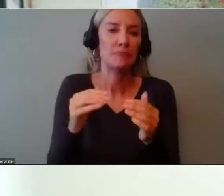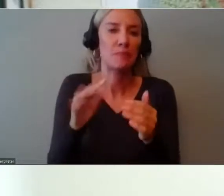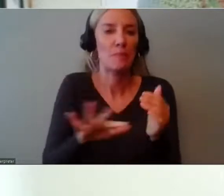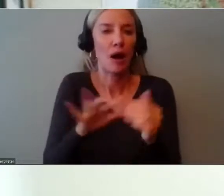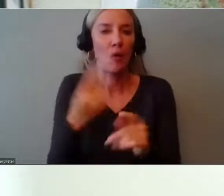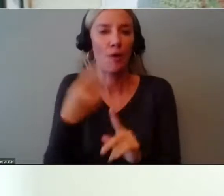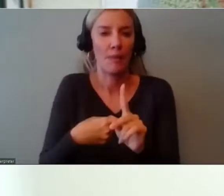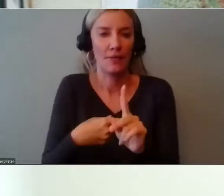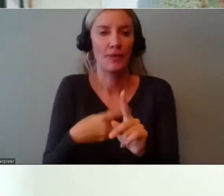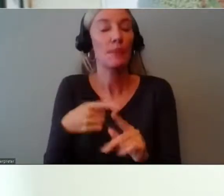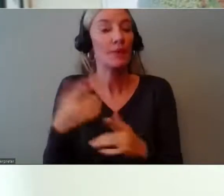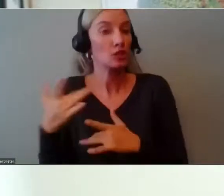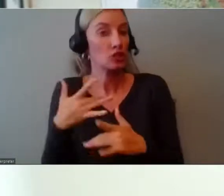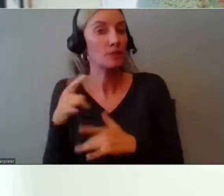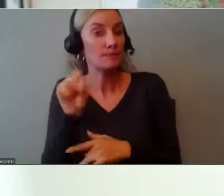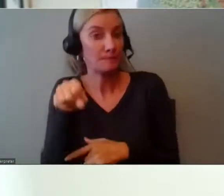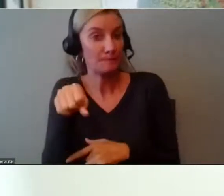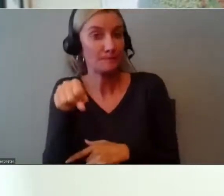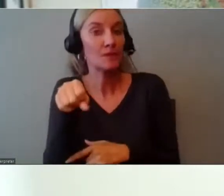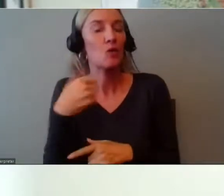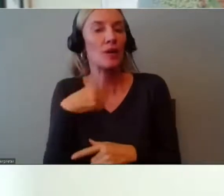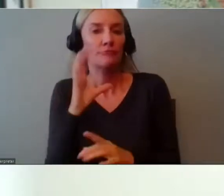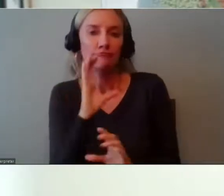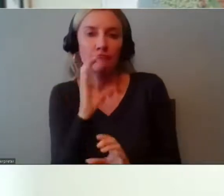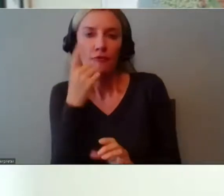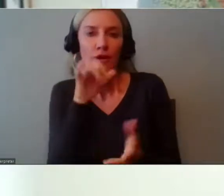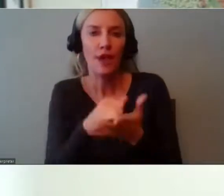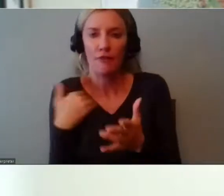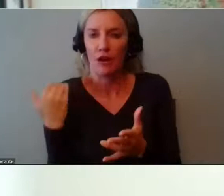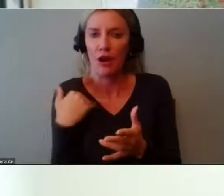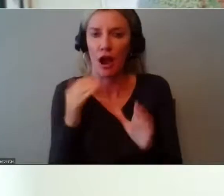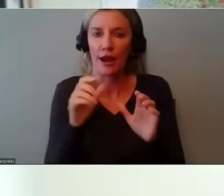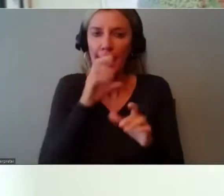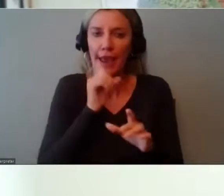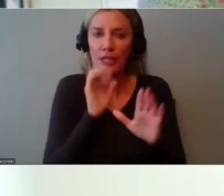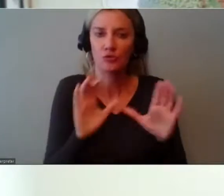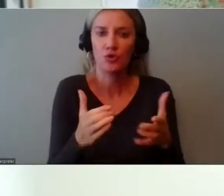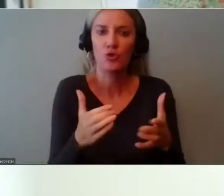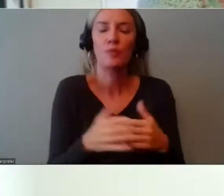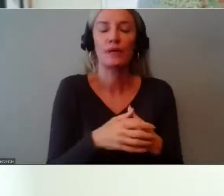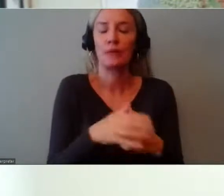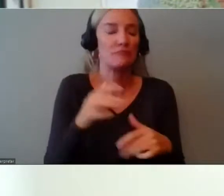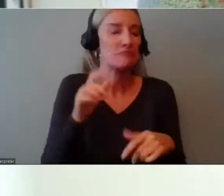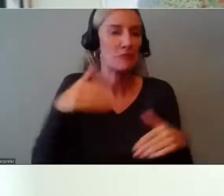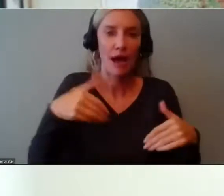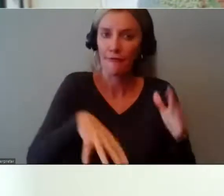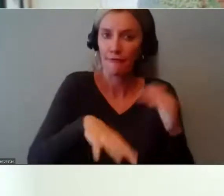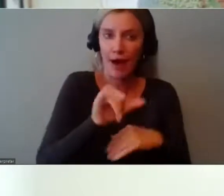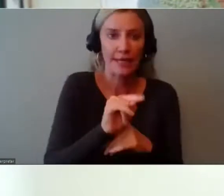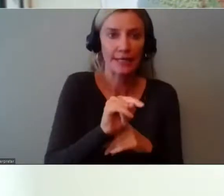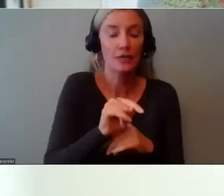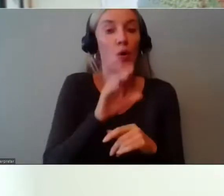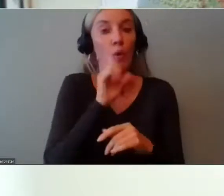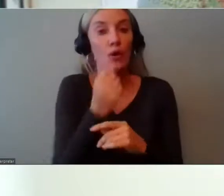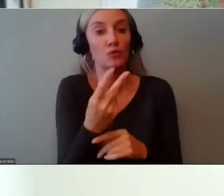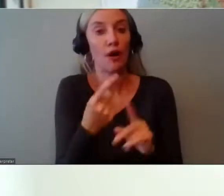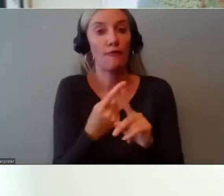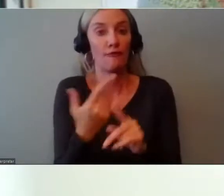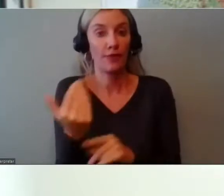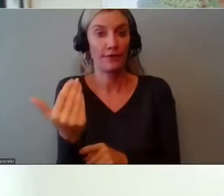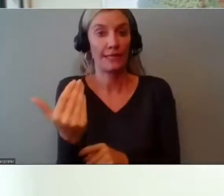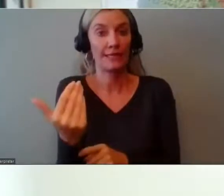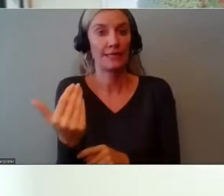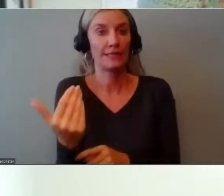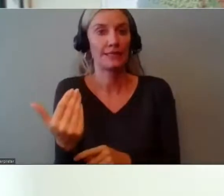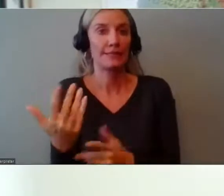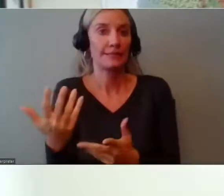looked for that in the younger age groups, and just they haven't found it in the 12 to 15-year-olds. And of course, we haven't seen enough in